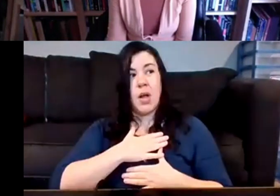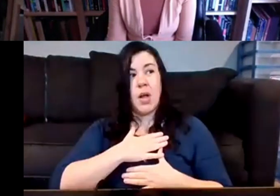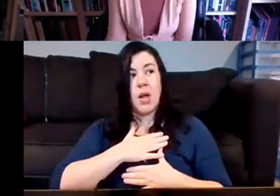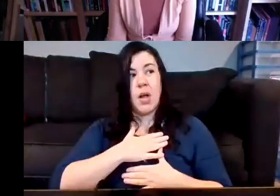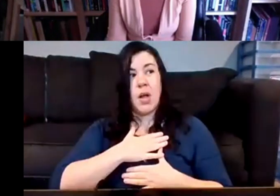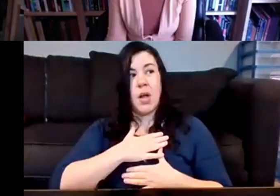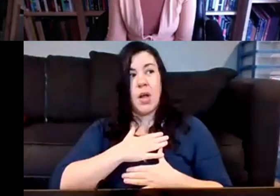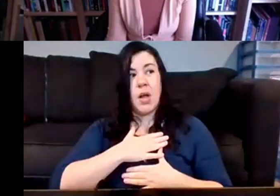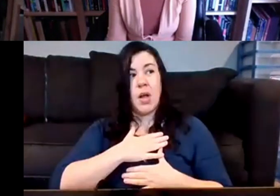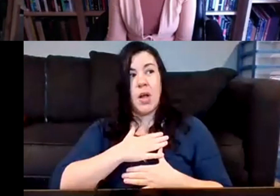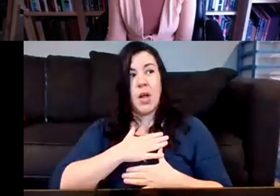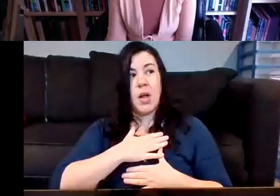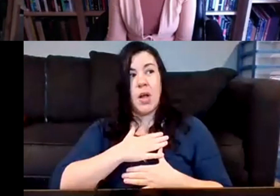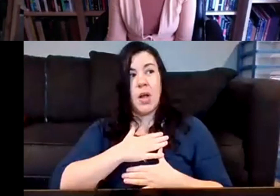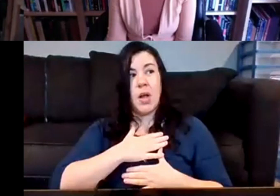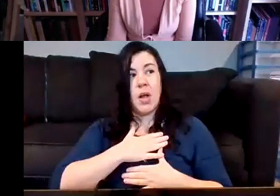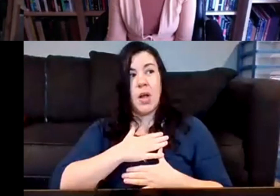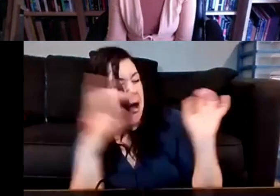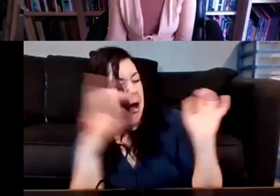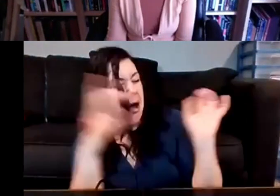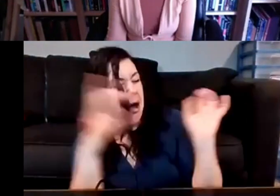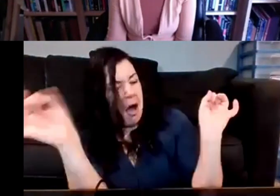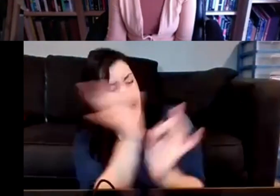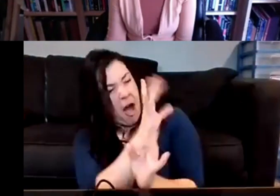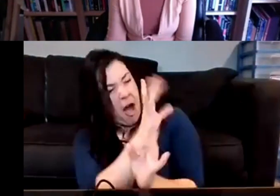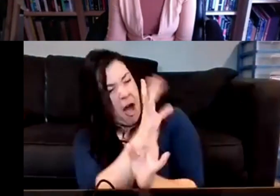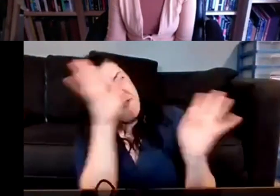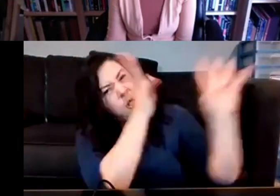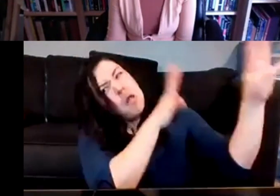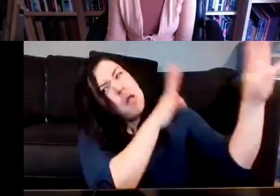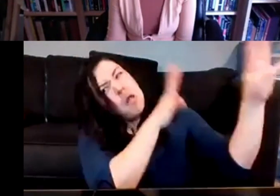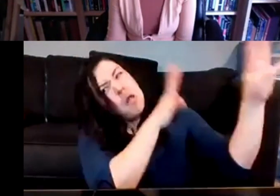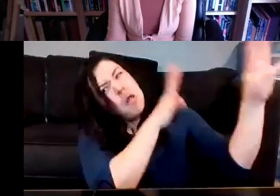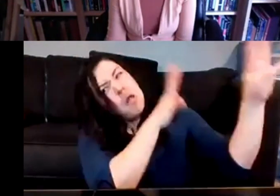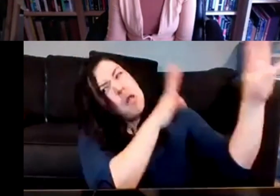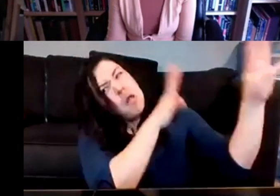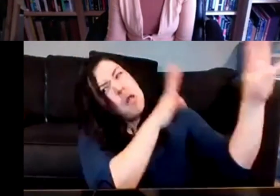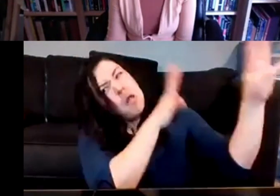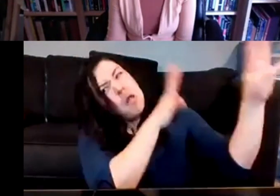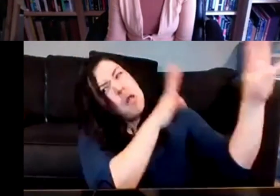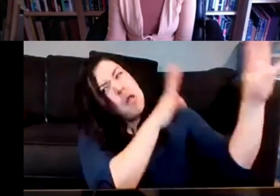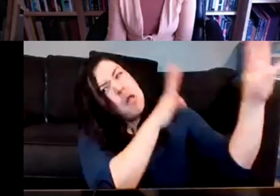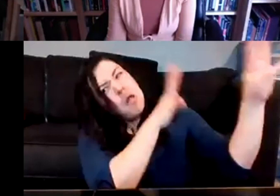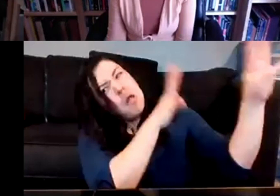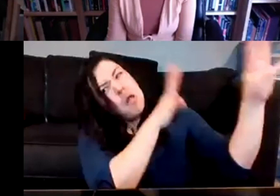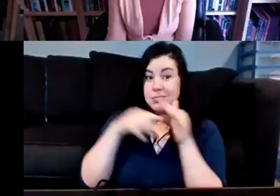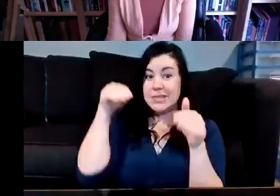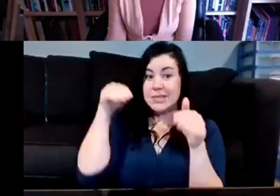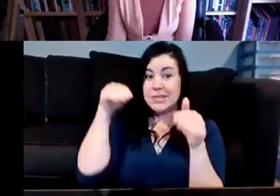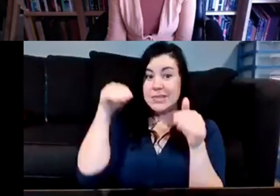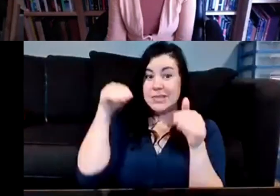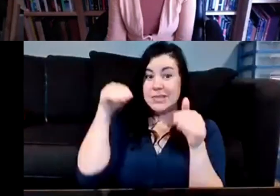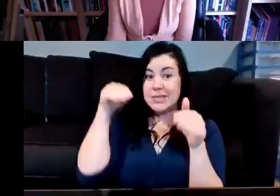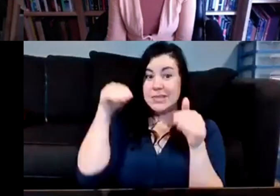killings, that spectacle anti-Blackness. It requires it. I would say it requires it because that